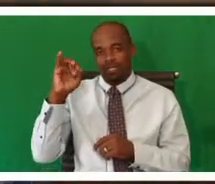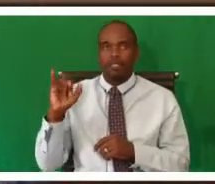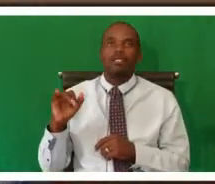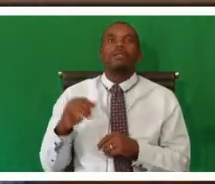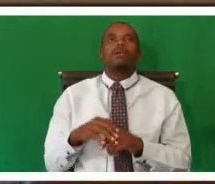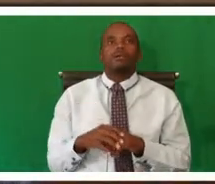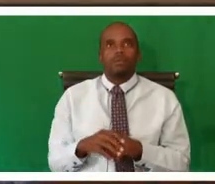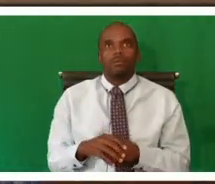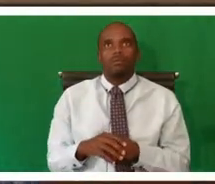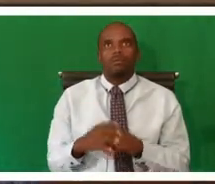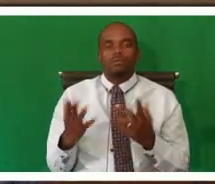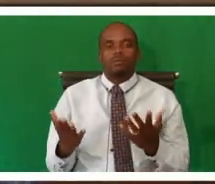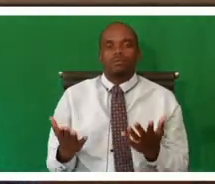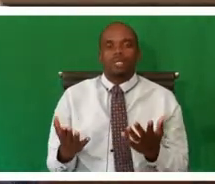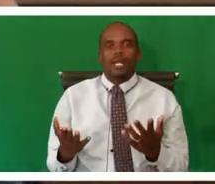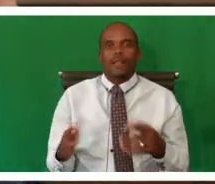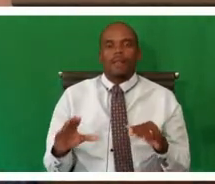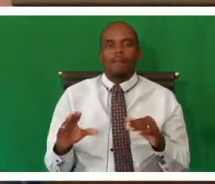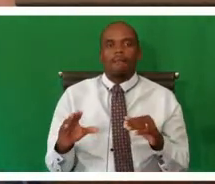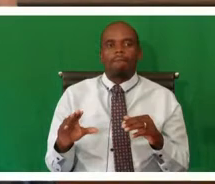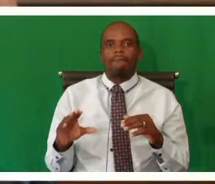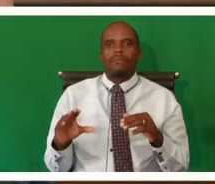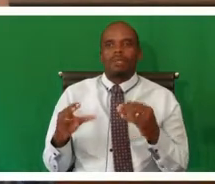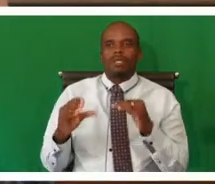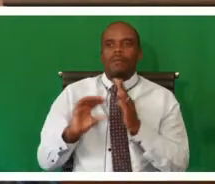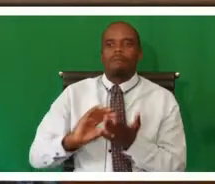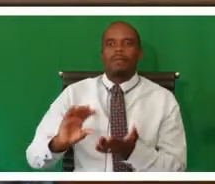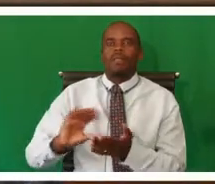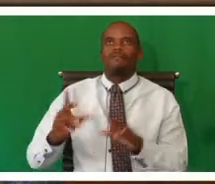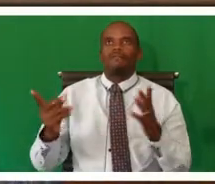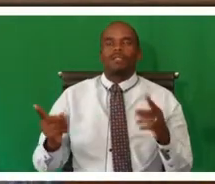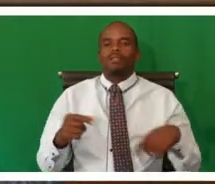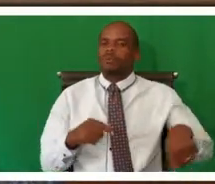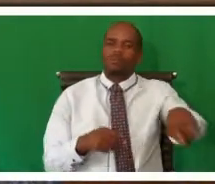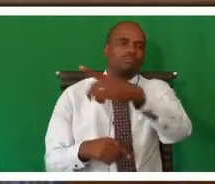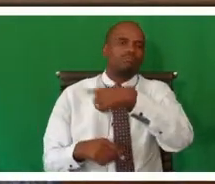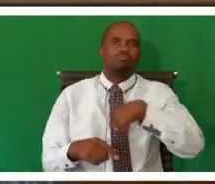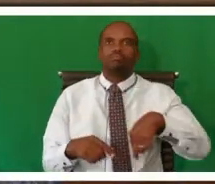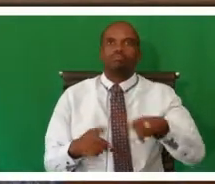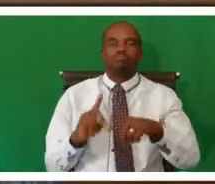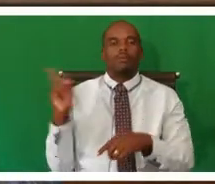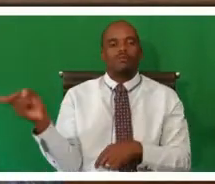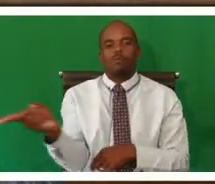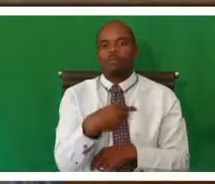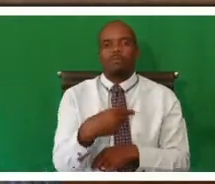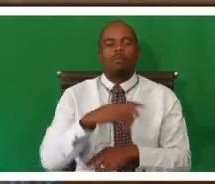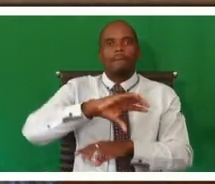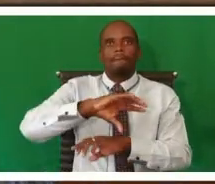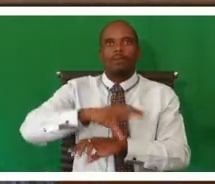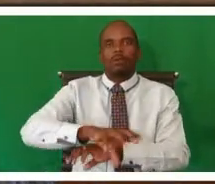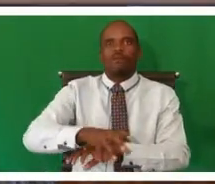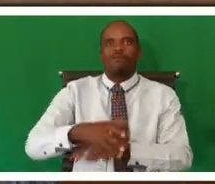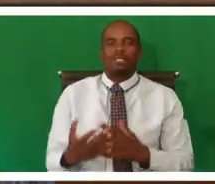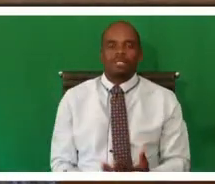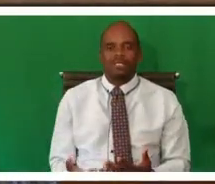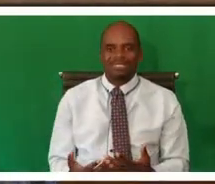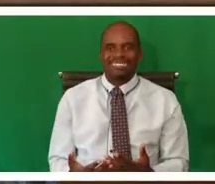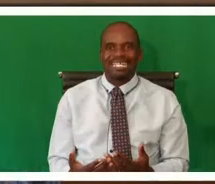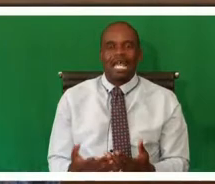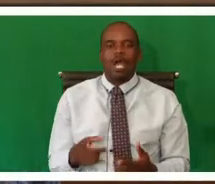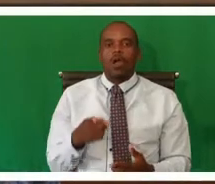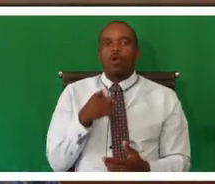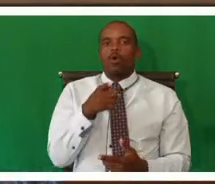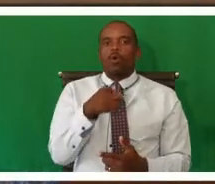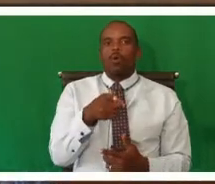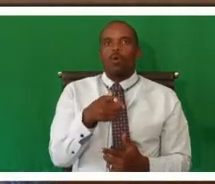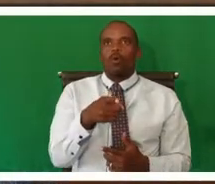the benefit of the entire province. Its success is the success of the